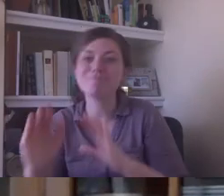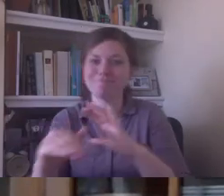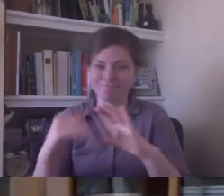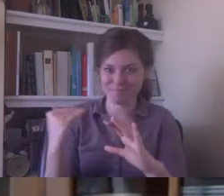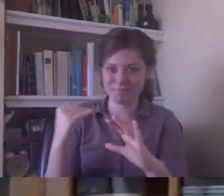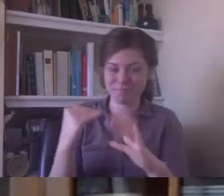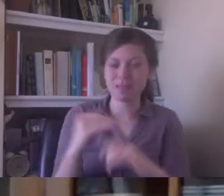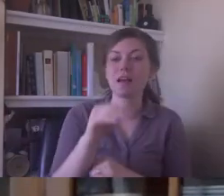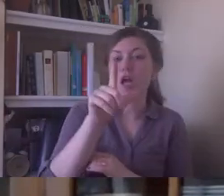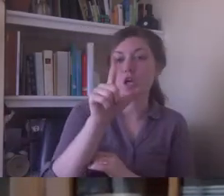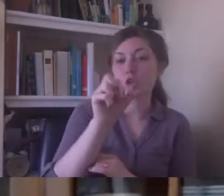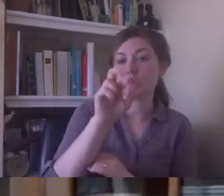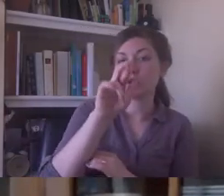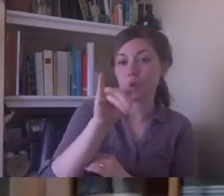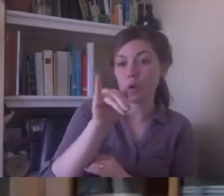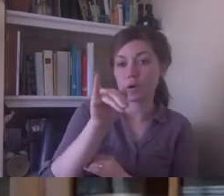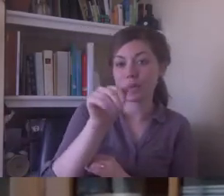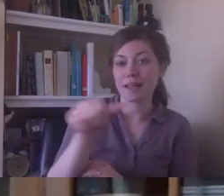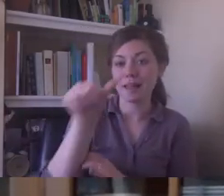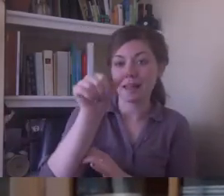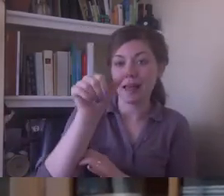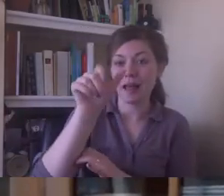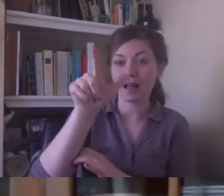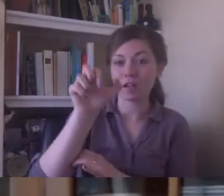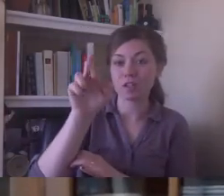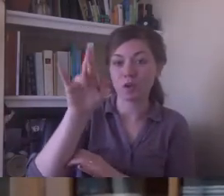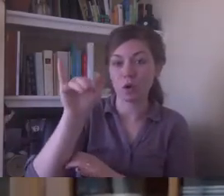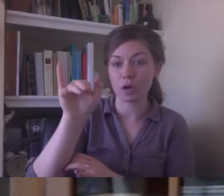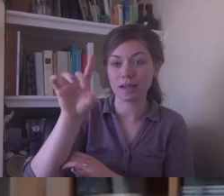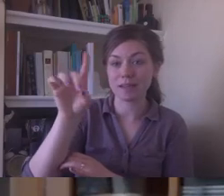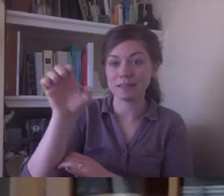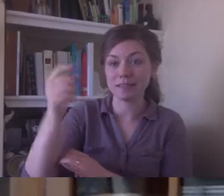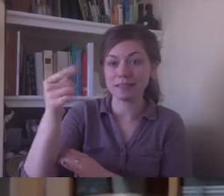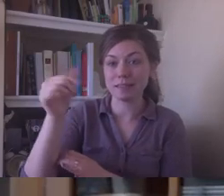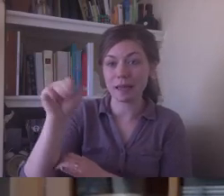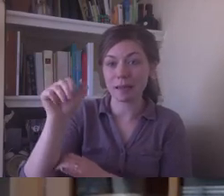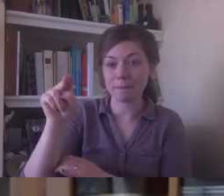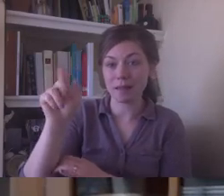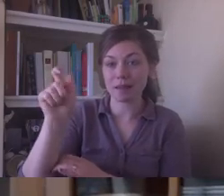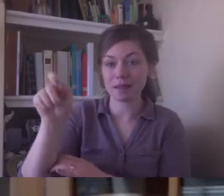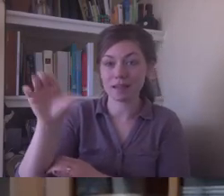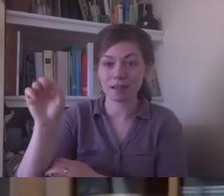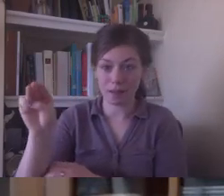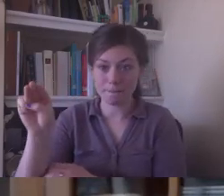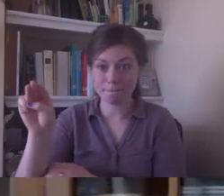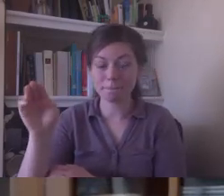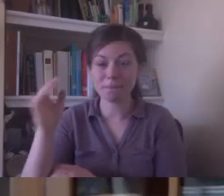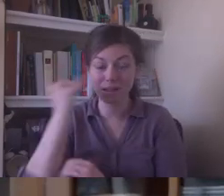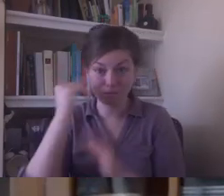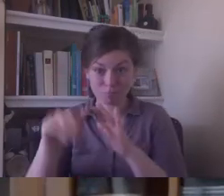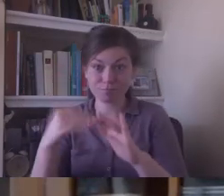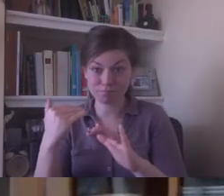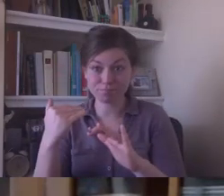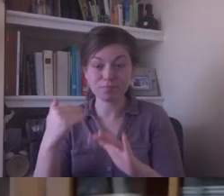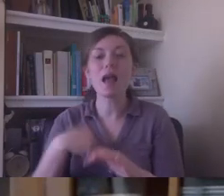at lori@loridegman.com, and I will respond to every email that I get.